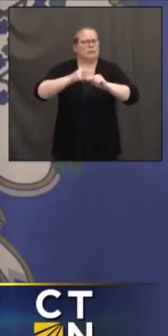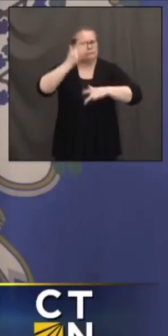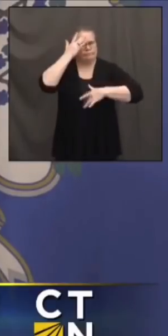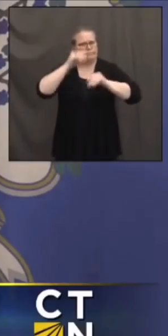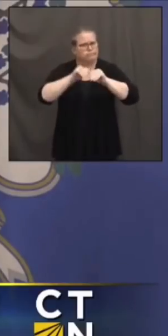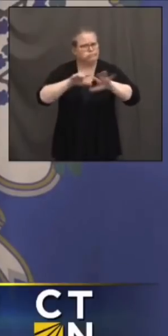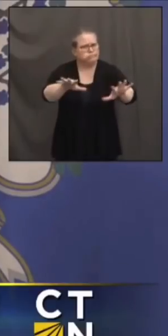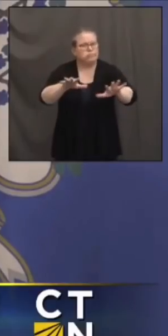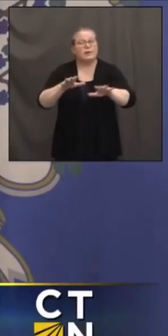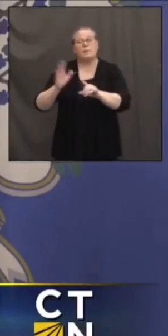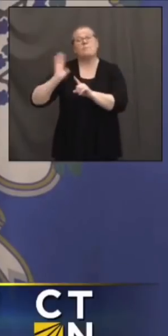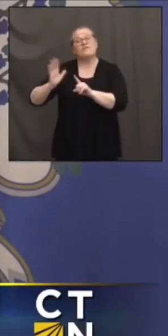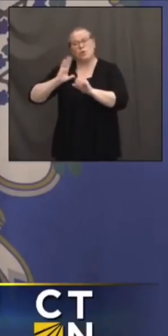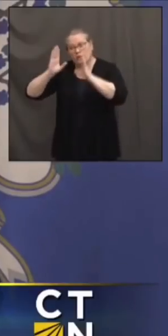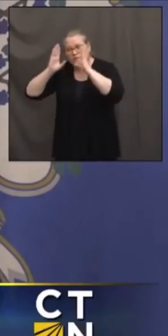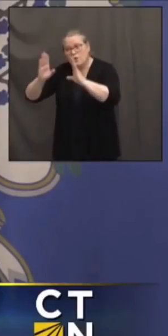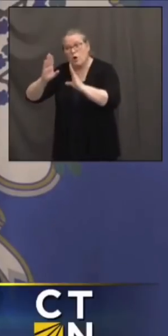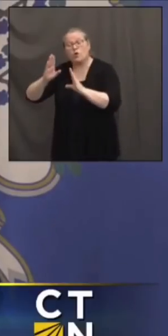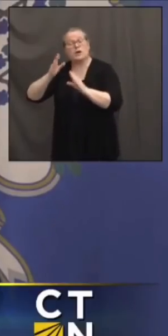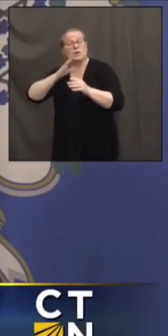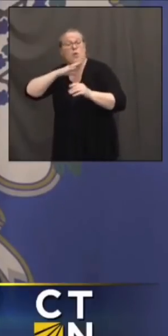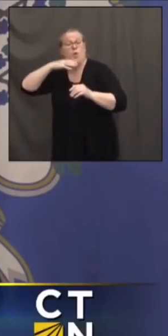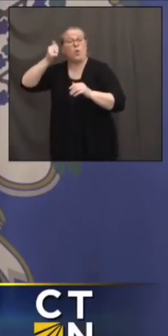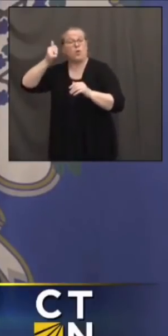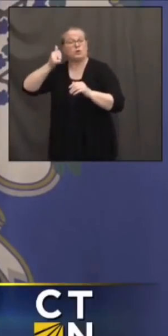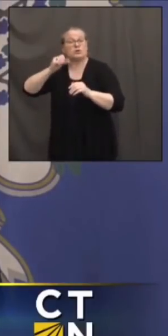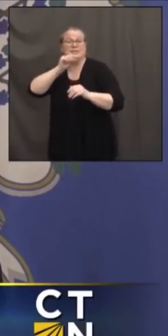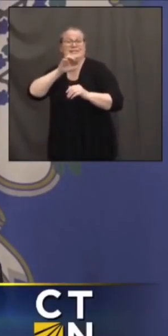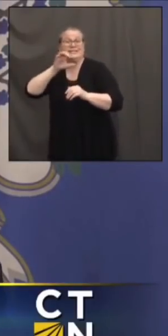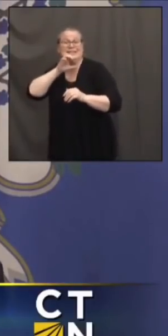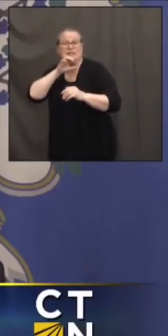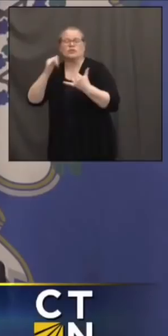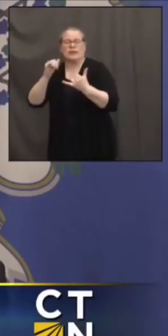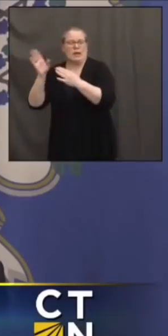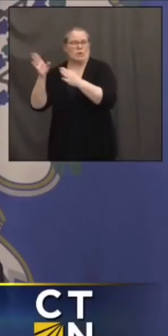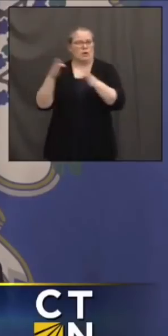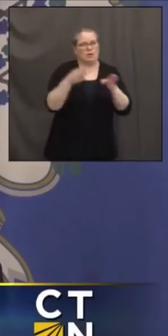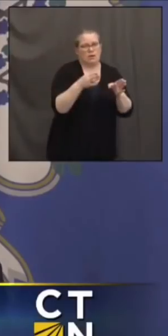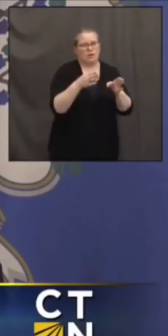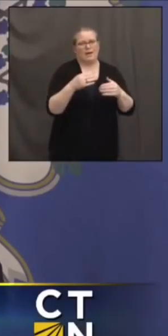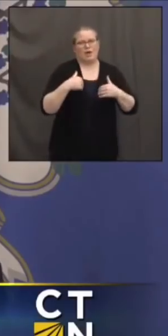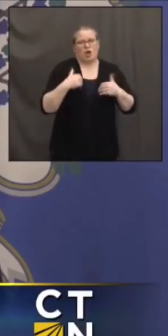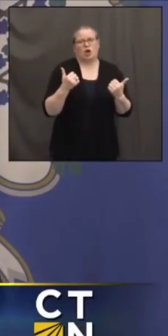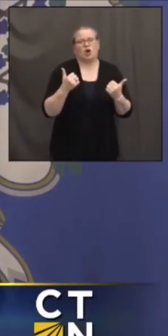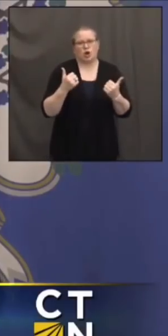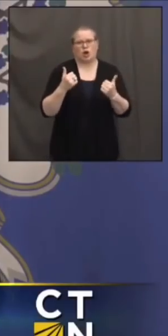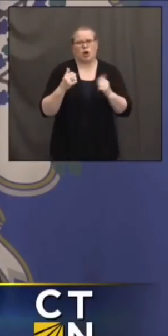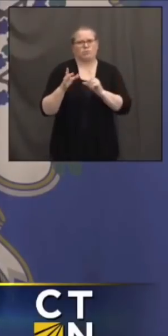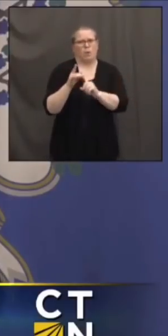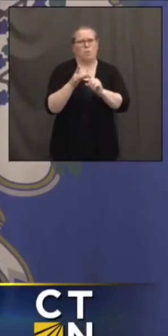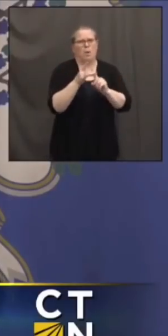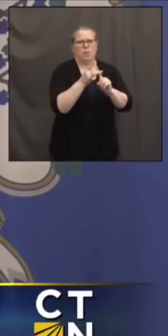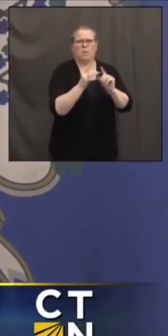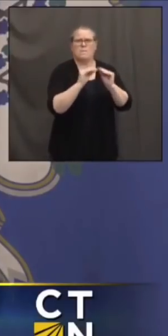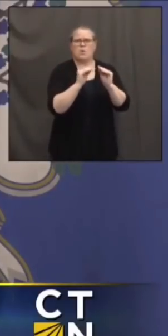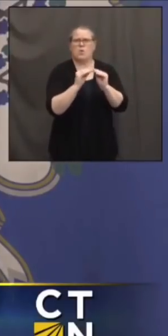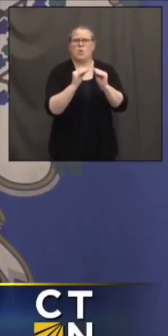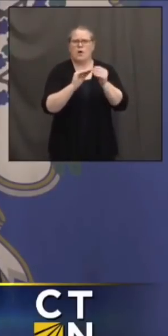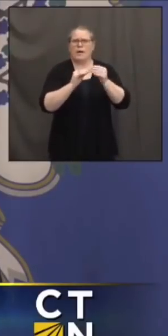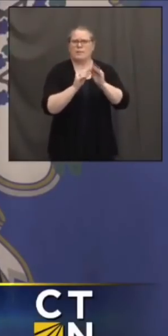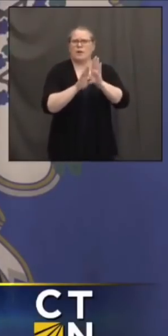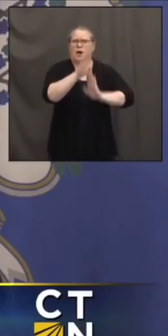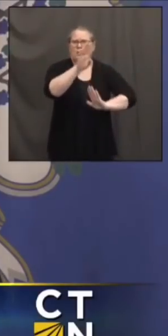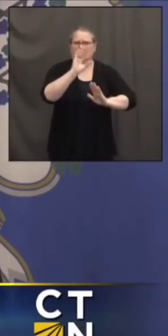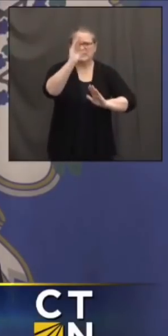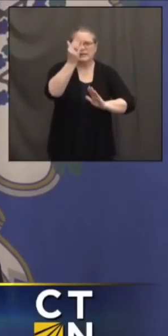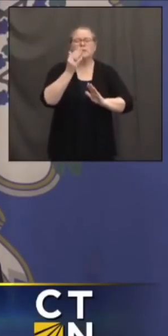we can to protect the younger. So for high school and college base, we're going to bring the clinics. We're going to be bringing the mobile vans to you.